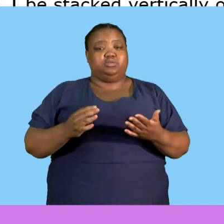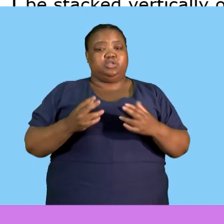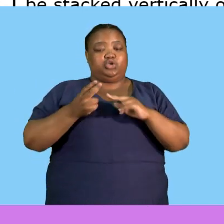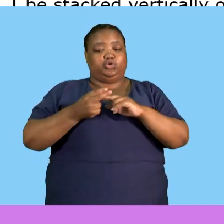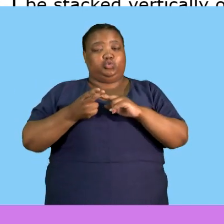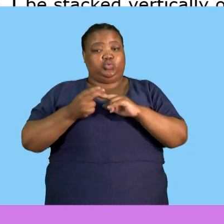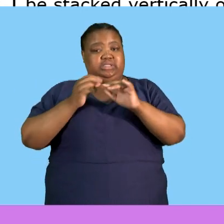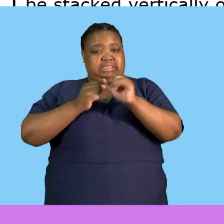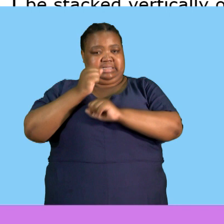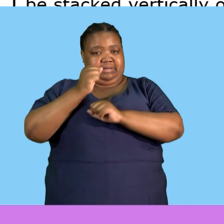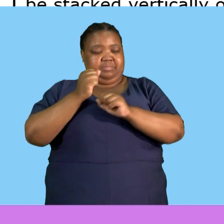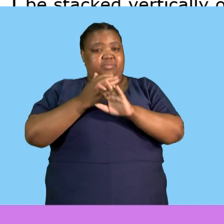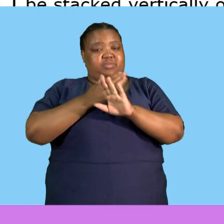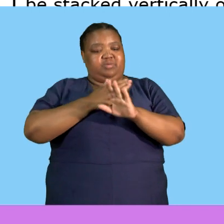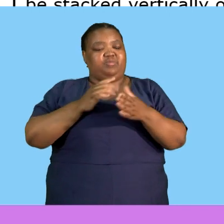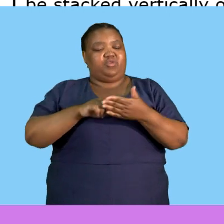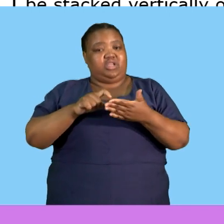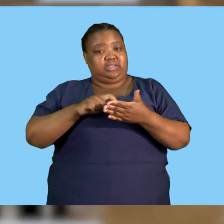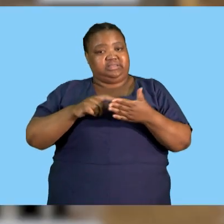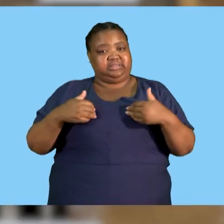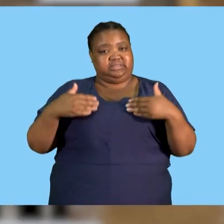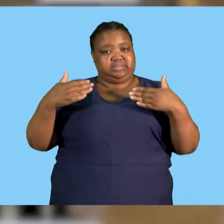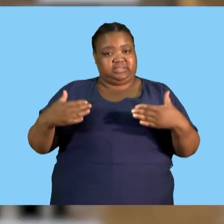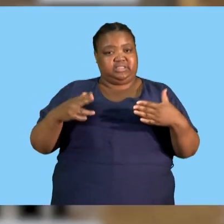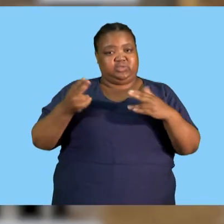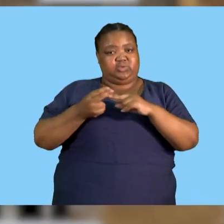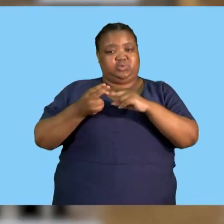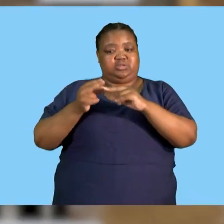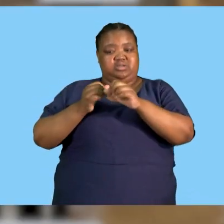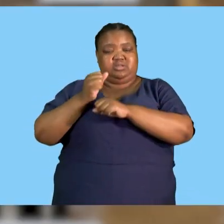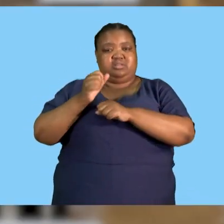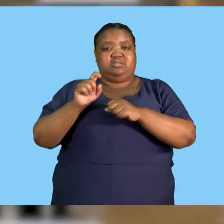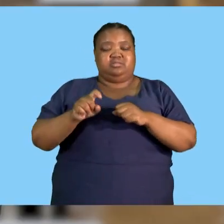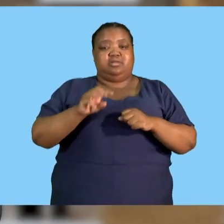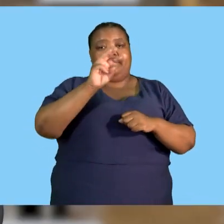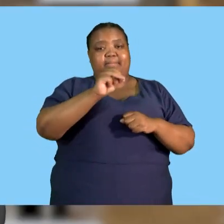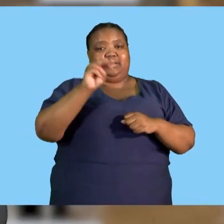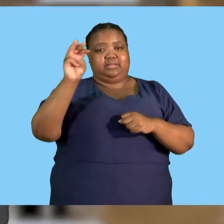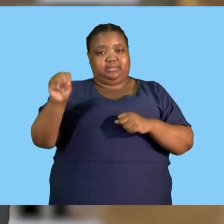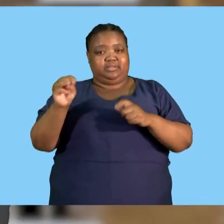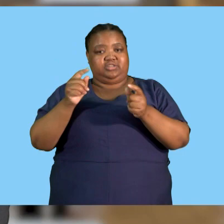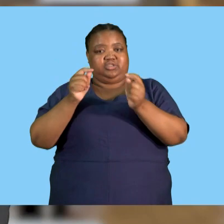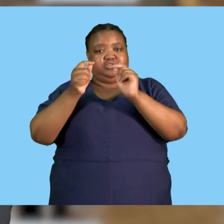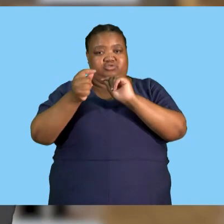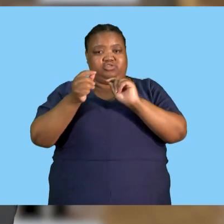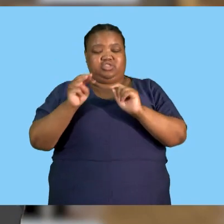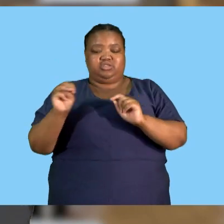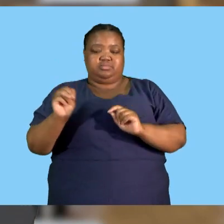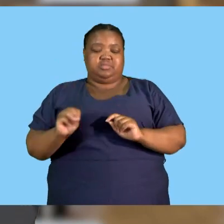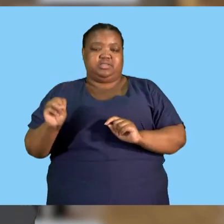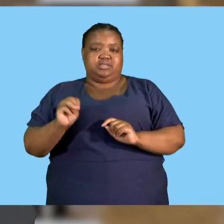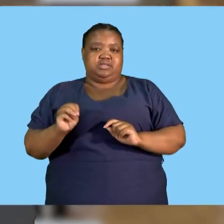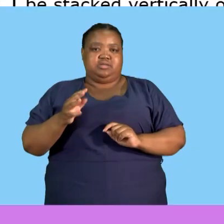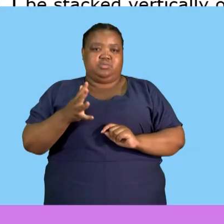So guys, therefore we need to make sure our units are the same, right, before we can simplify. So what will we do? We will first now convert